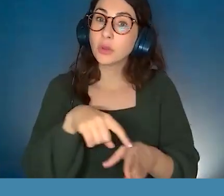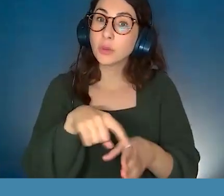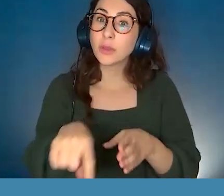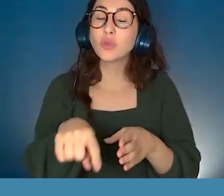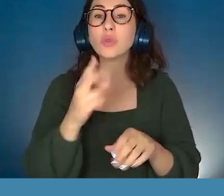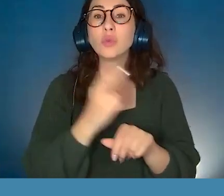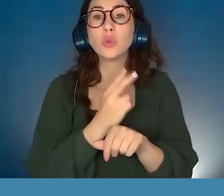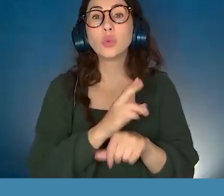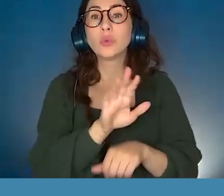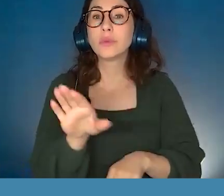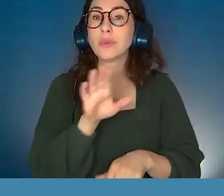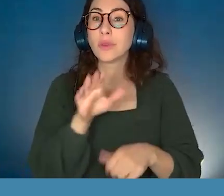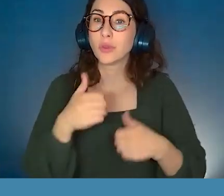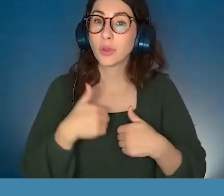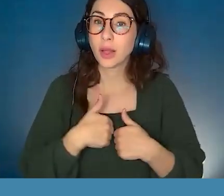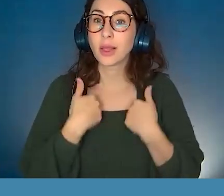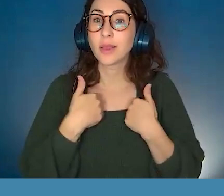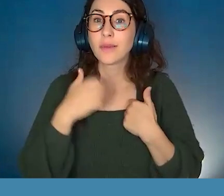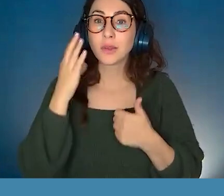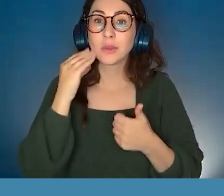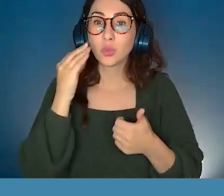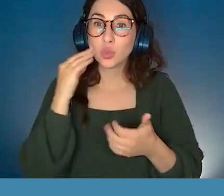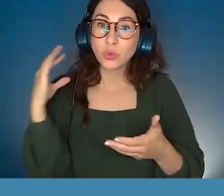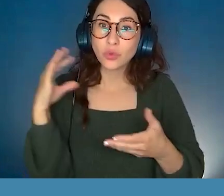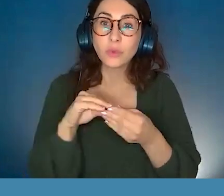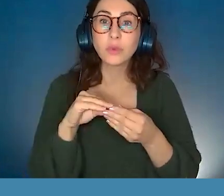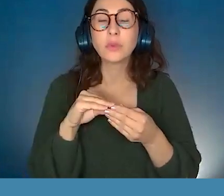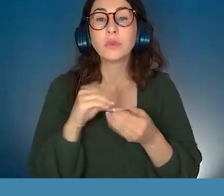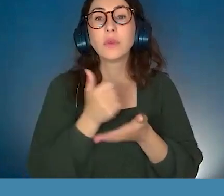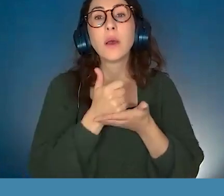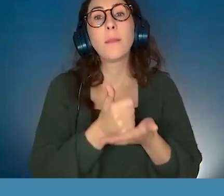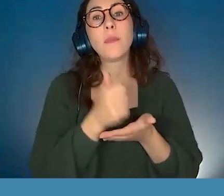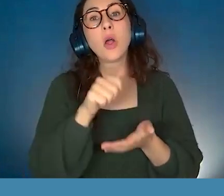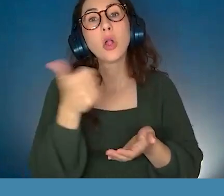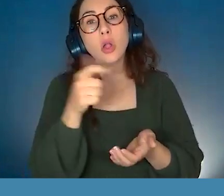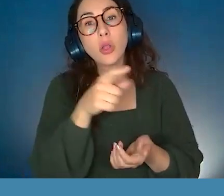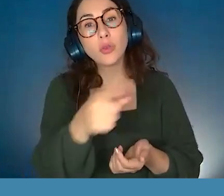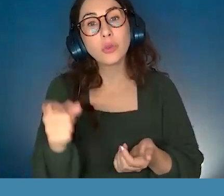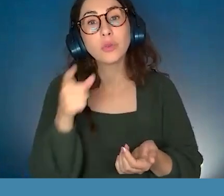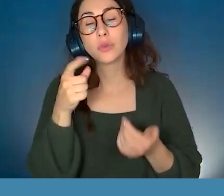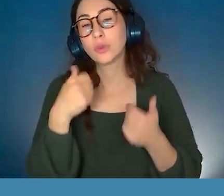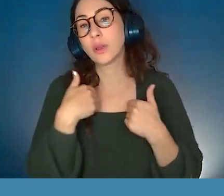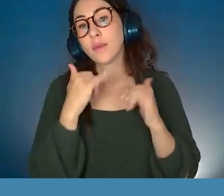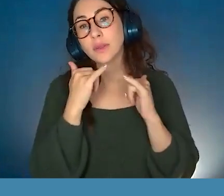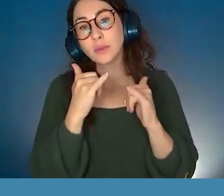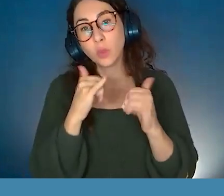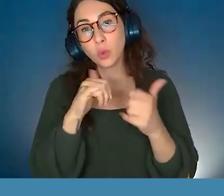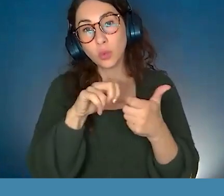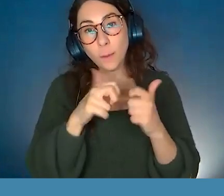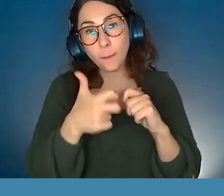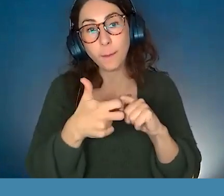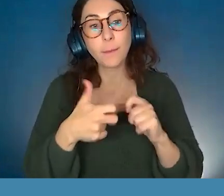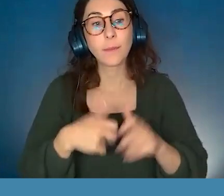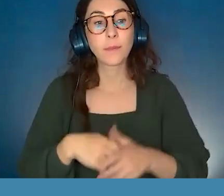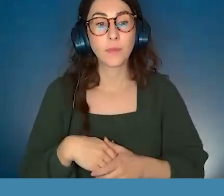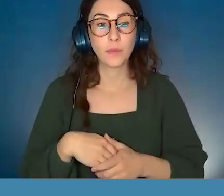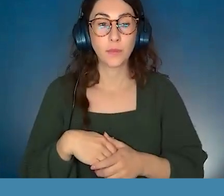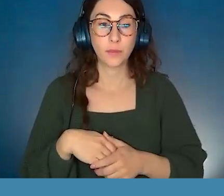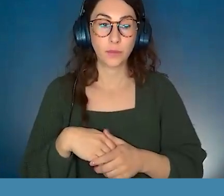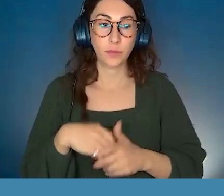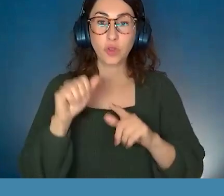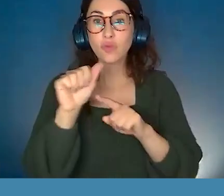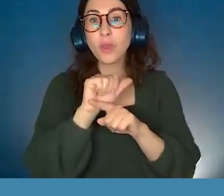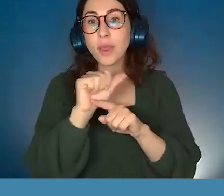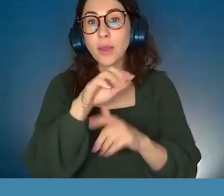lived experience and training to help others who have a mental health or substance abuse conditions. And their trainings include various different